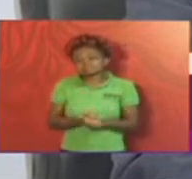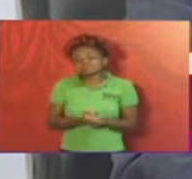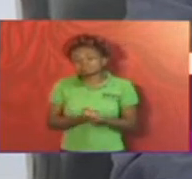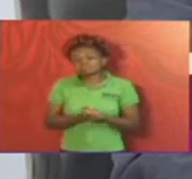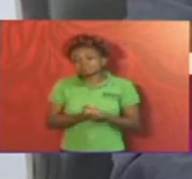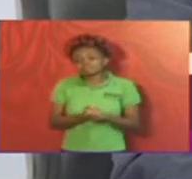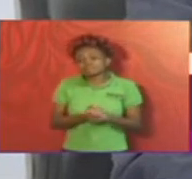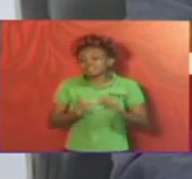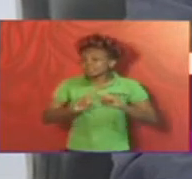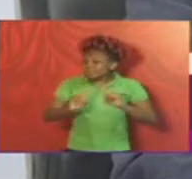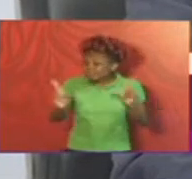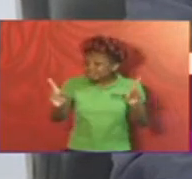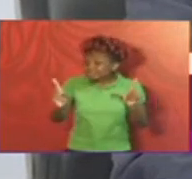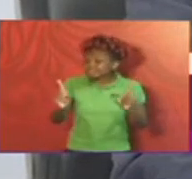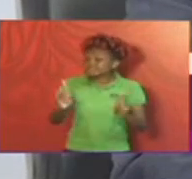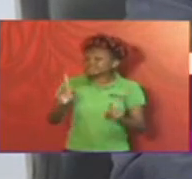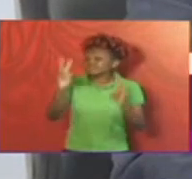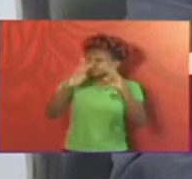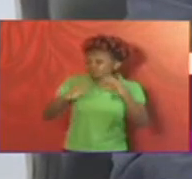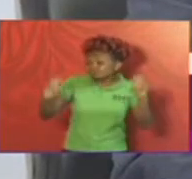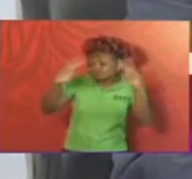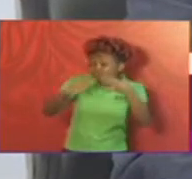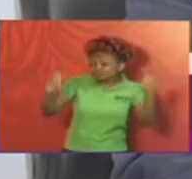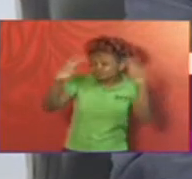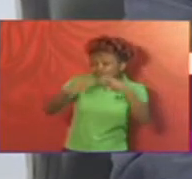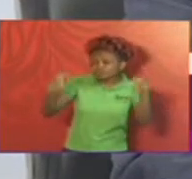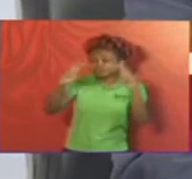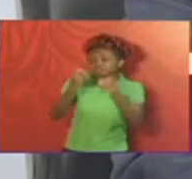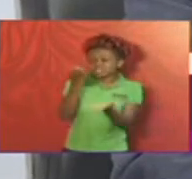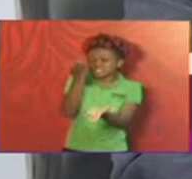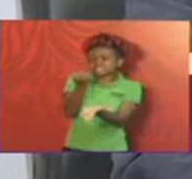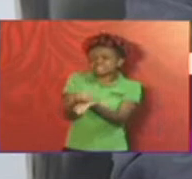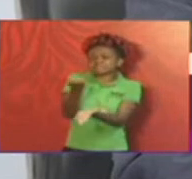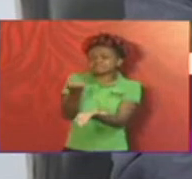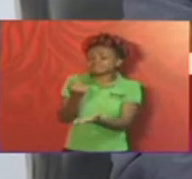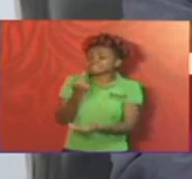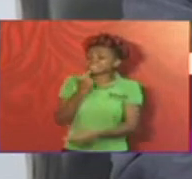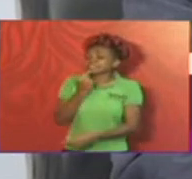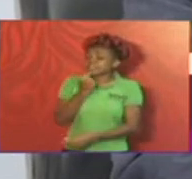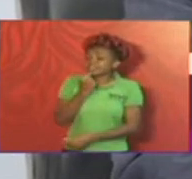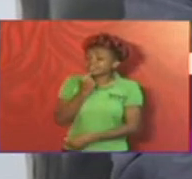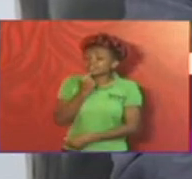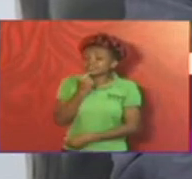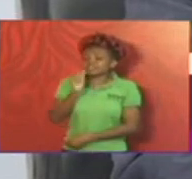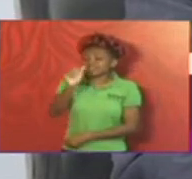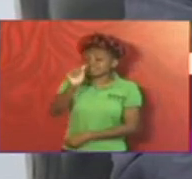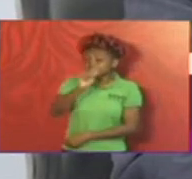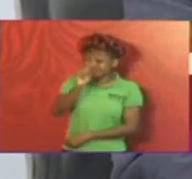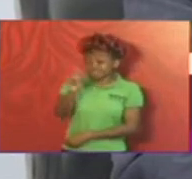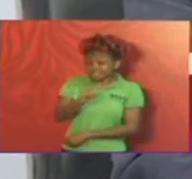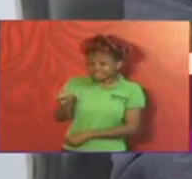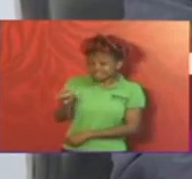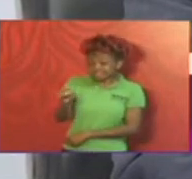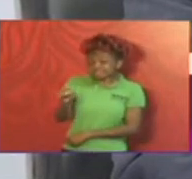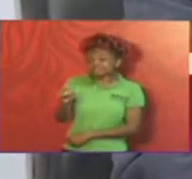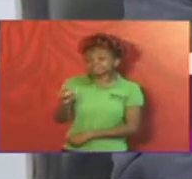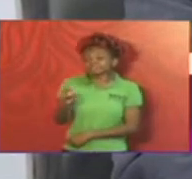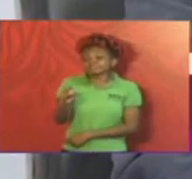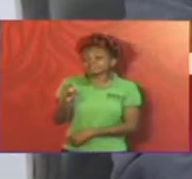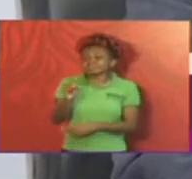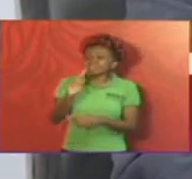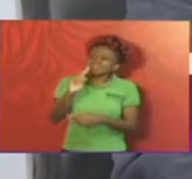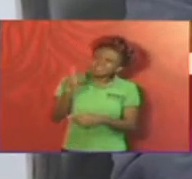to determine the efficacy of that combination, and it has been found that an AstraZeneca followed by a Pfizer, for example, does have good effect as